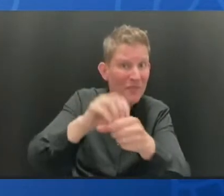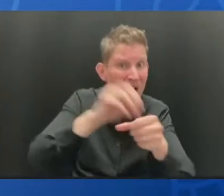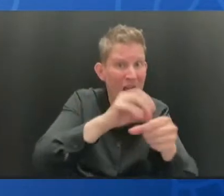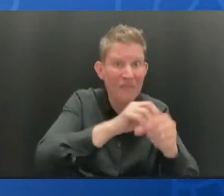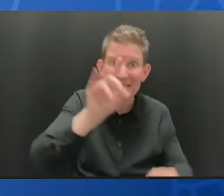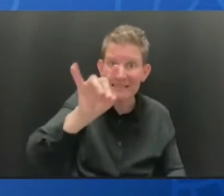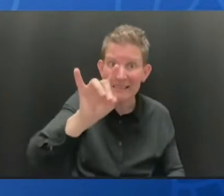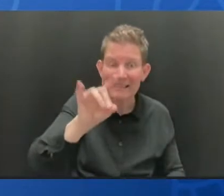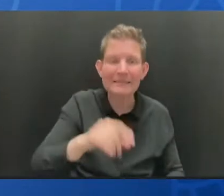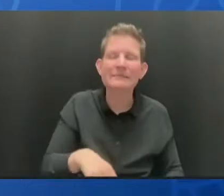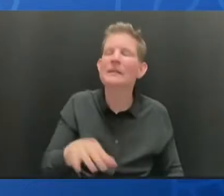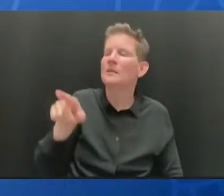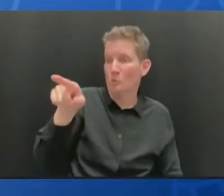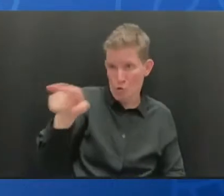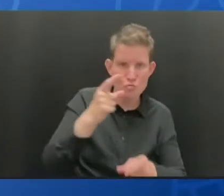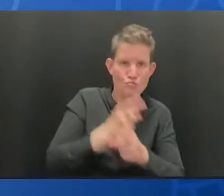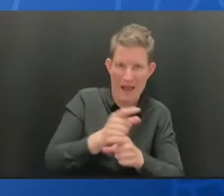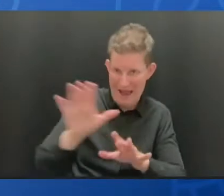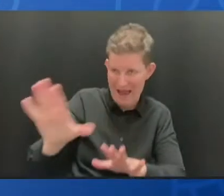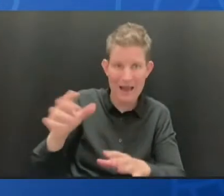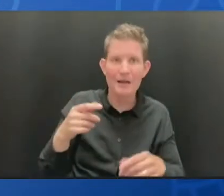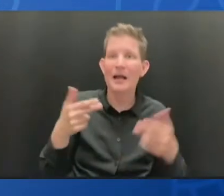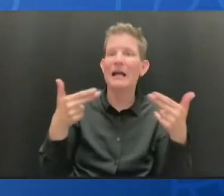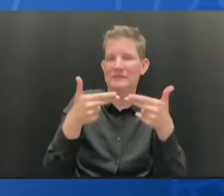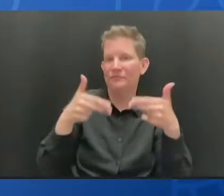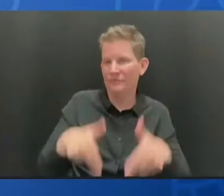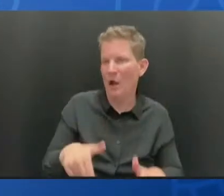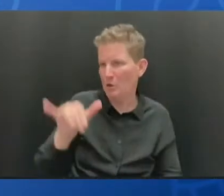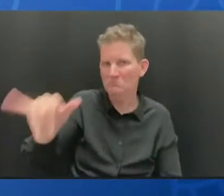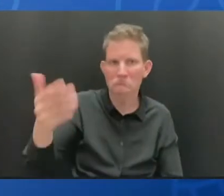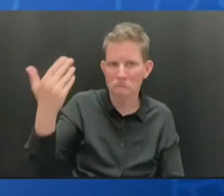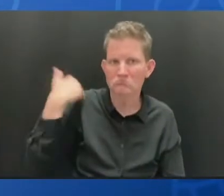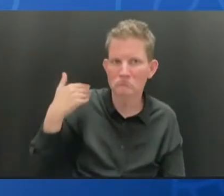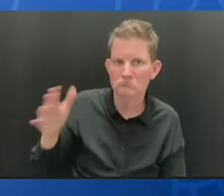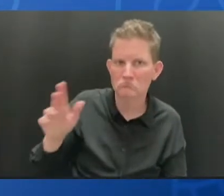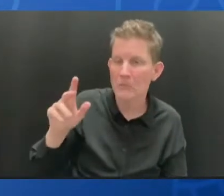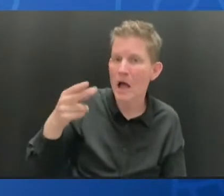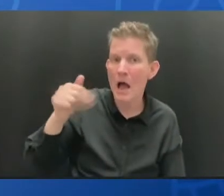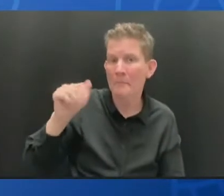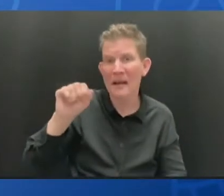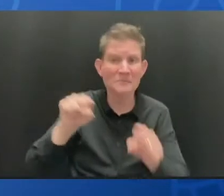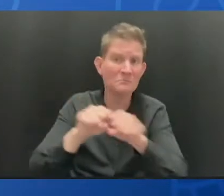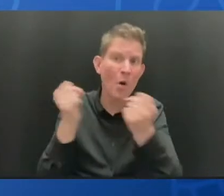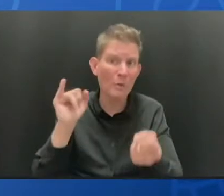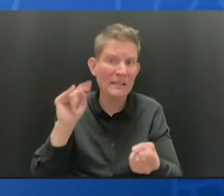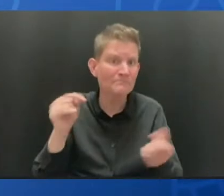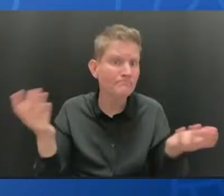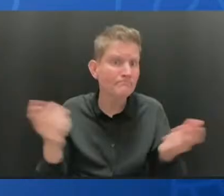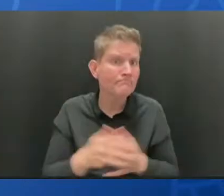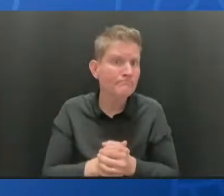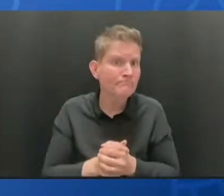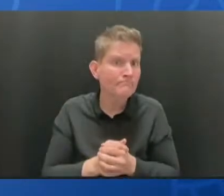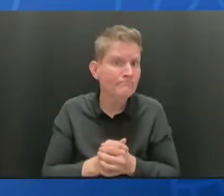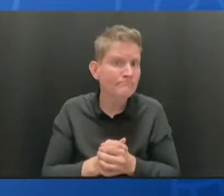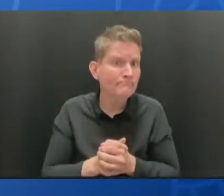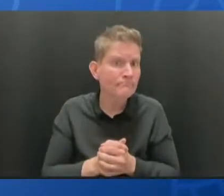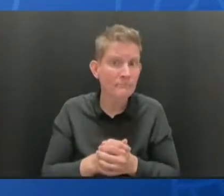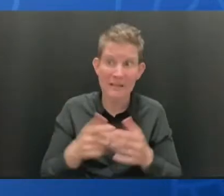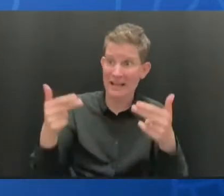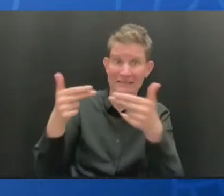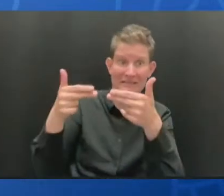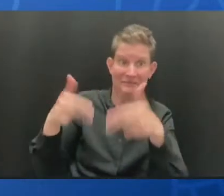was called a ceasefire, which Hamas broke. And it is a ceasefire and a plan that had been operating and